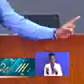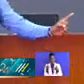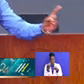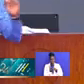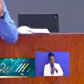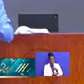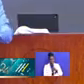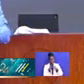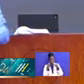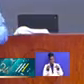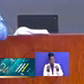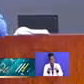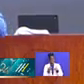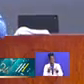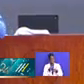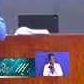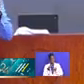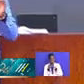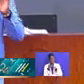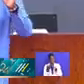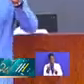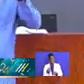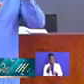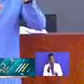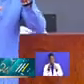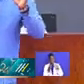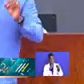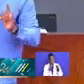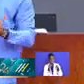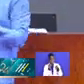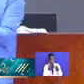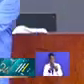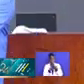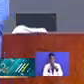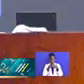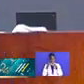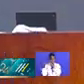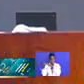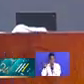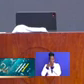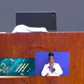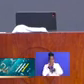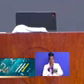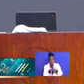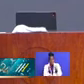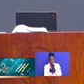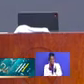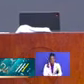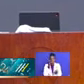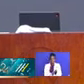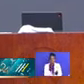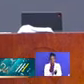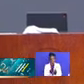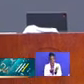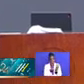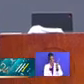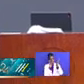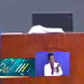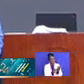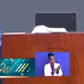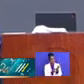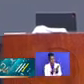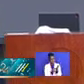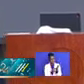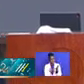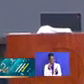Devastation in this nation and then I was talking to one of the key leaders in that nation and do you know the reply that he gave to